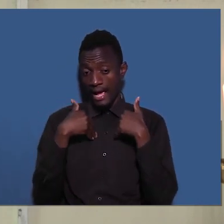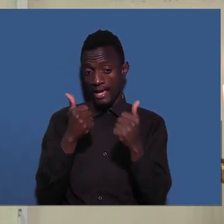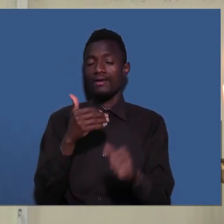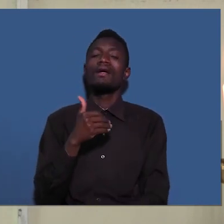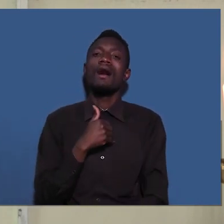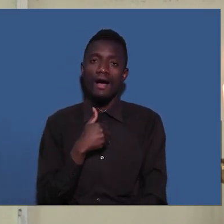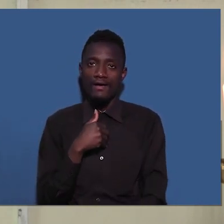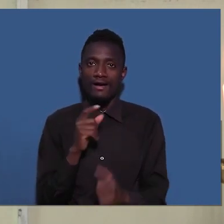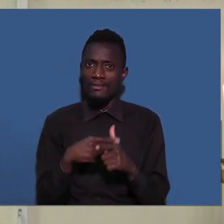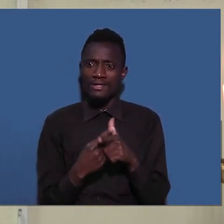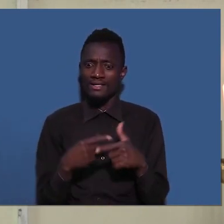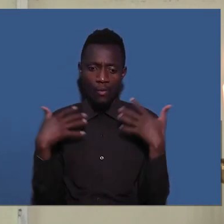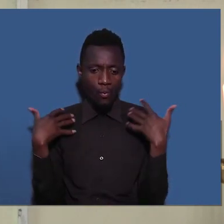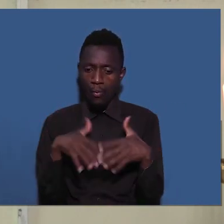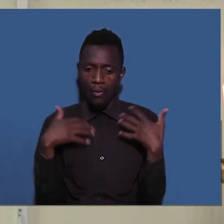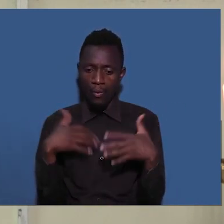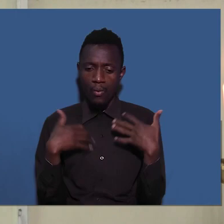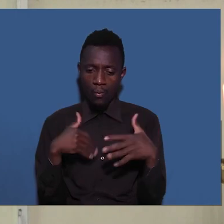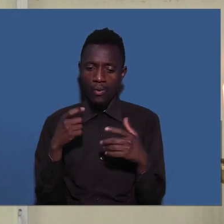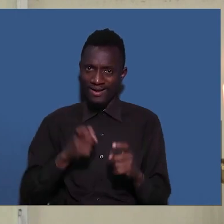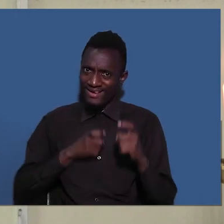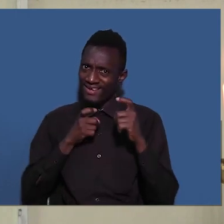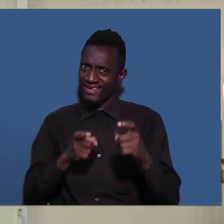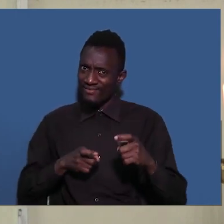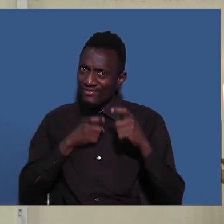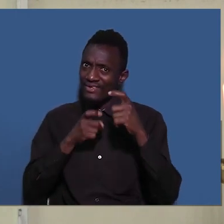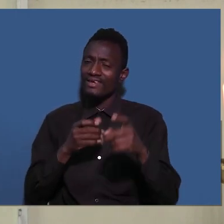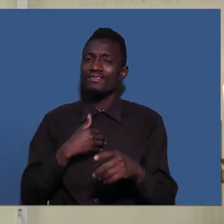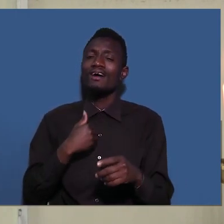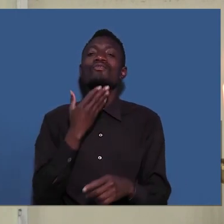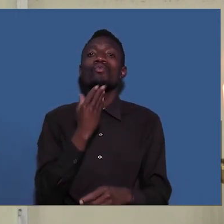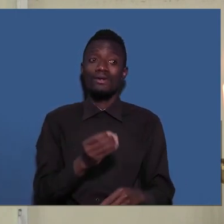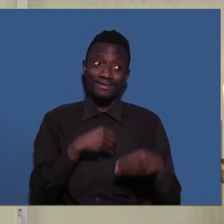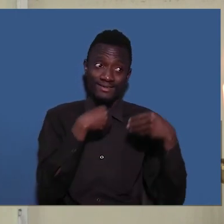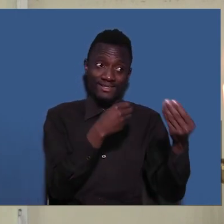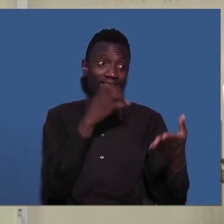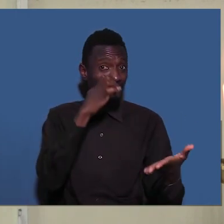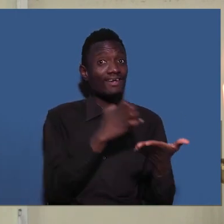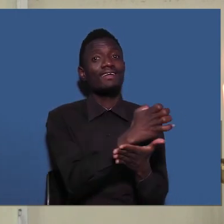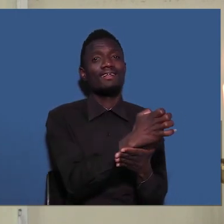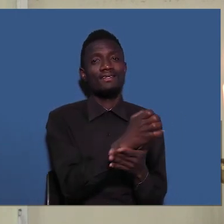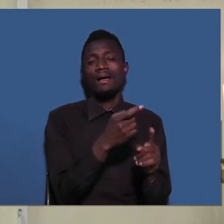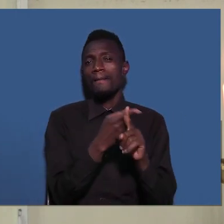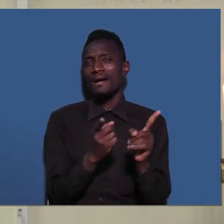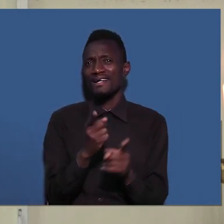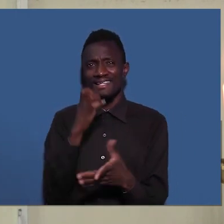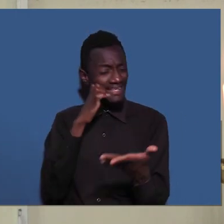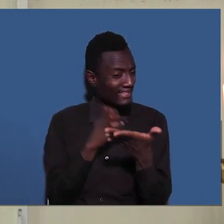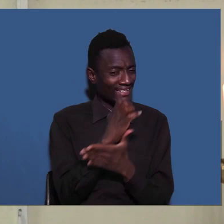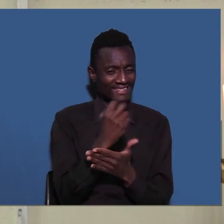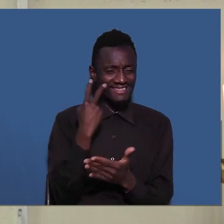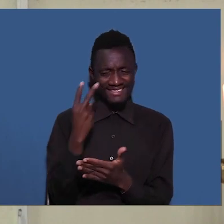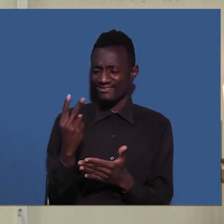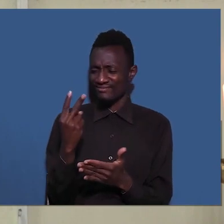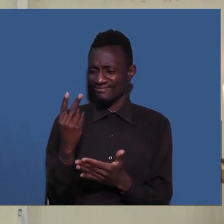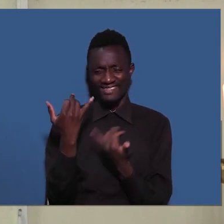Elisha. But according to Elisha, that was not the season to